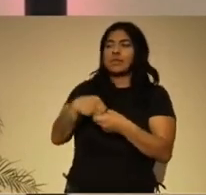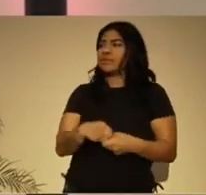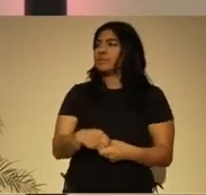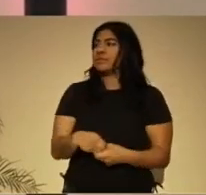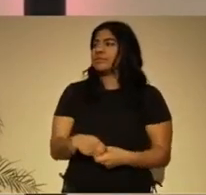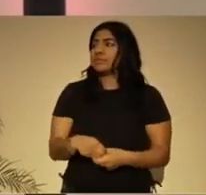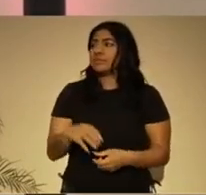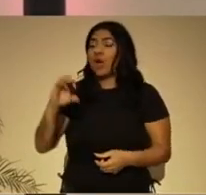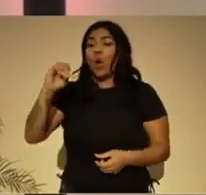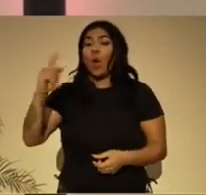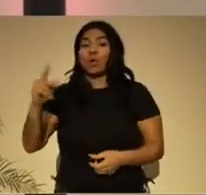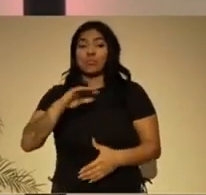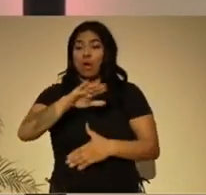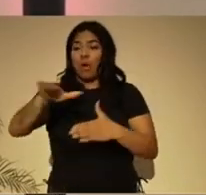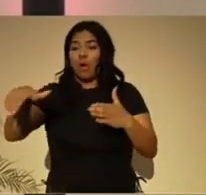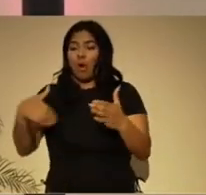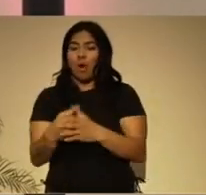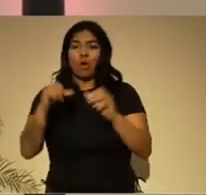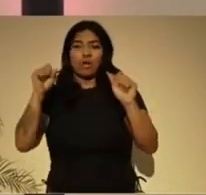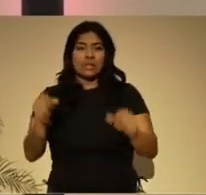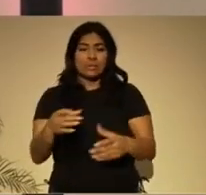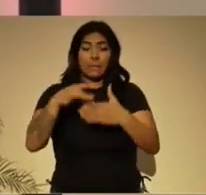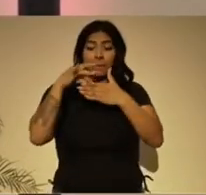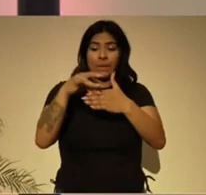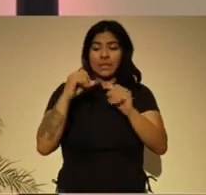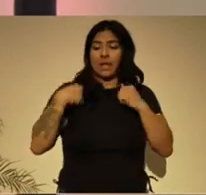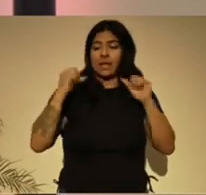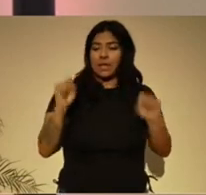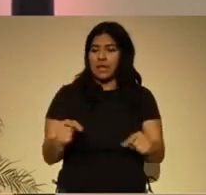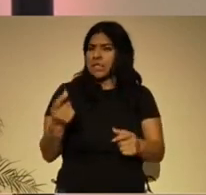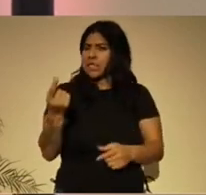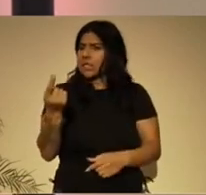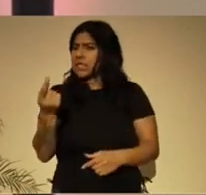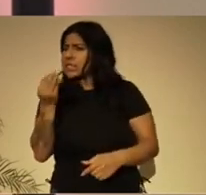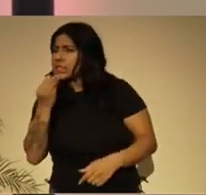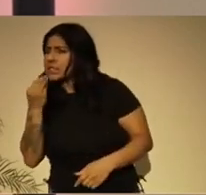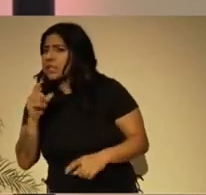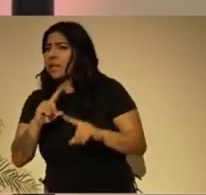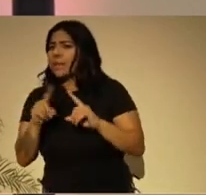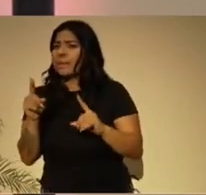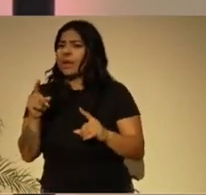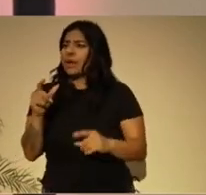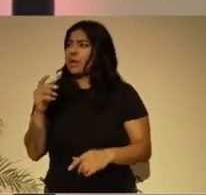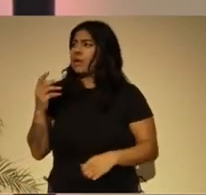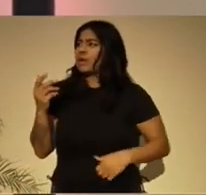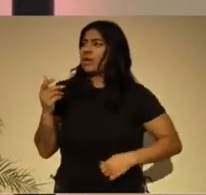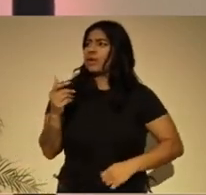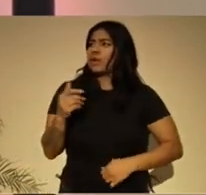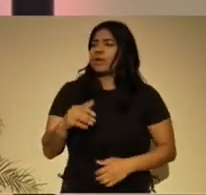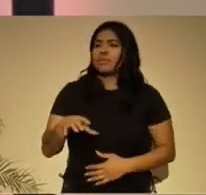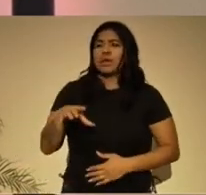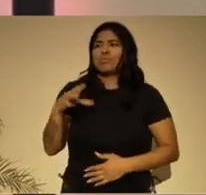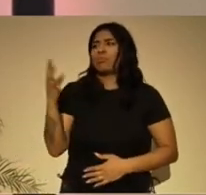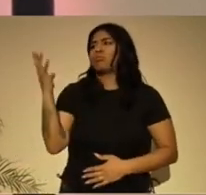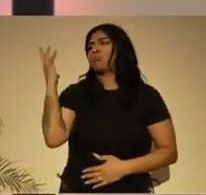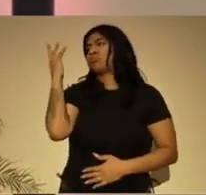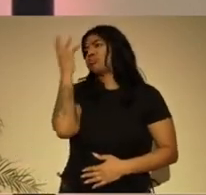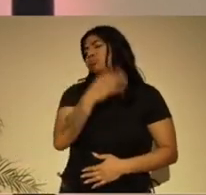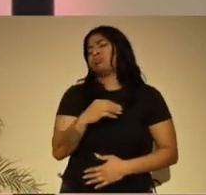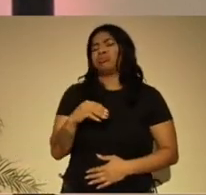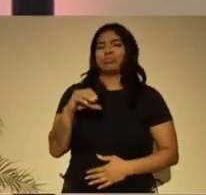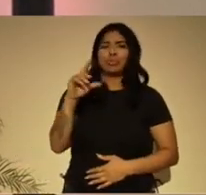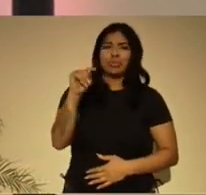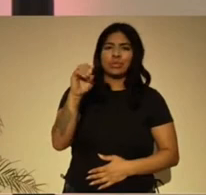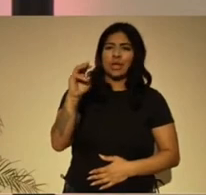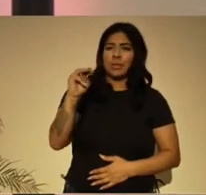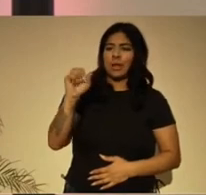And you're like, all right, these are all the meats I can eat. But then, like, a gorgeous, like, tomahawk steak walks out, and